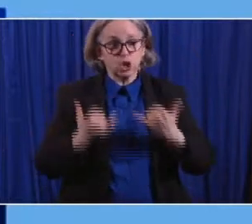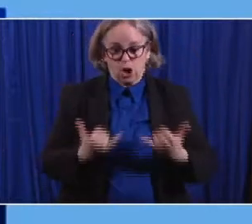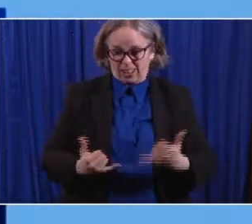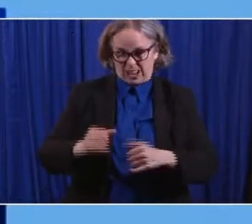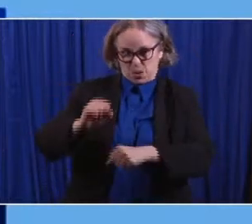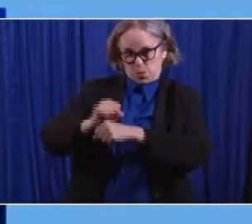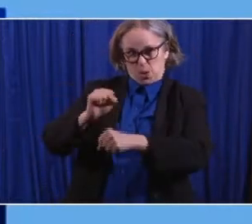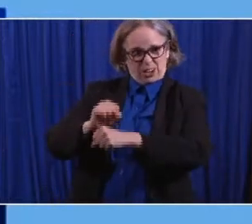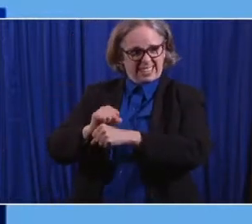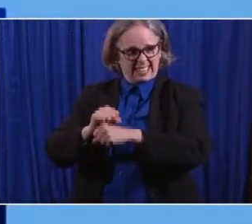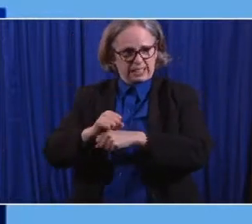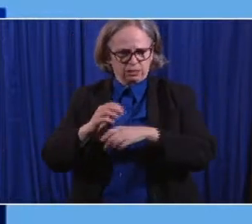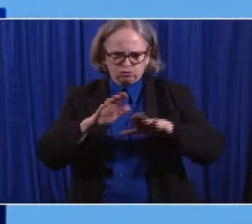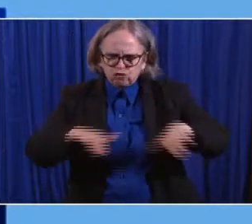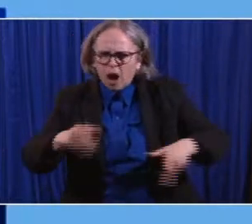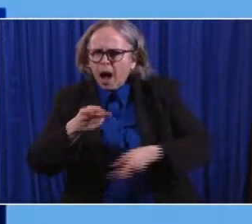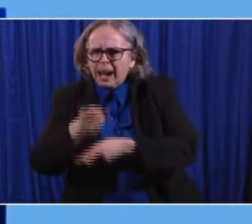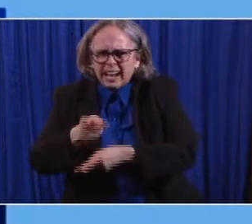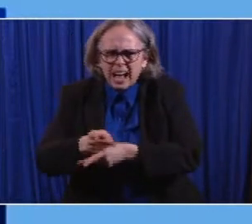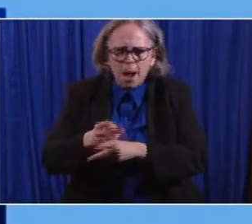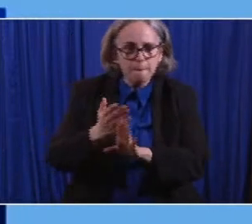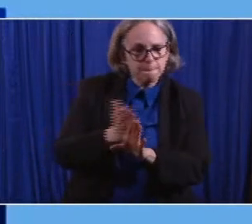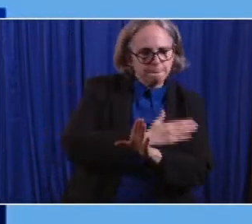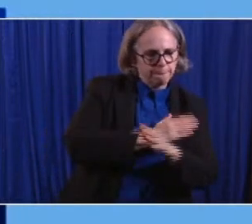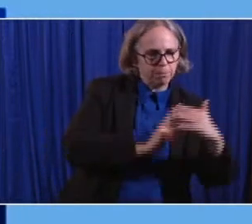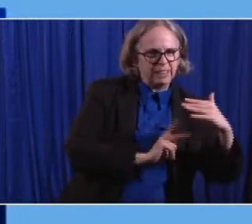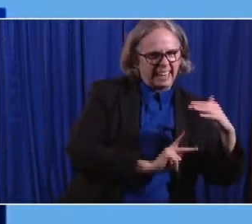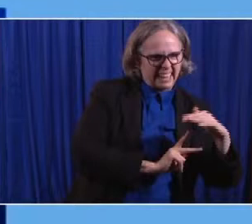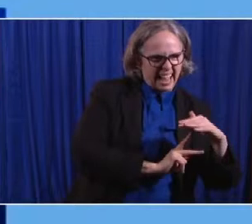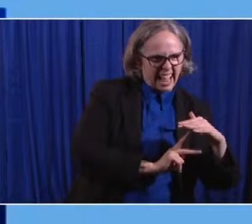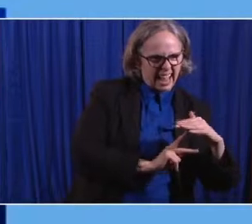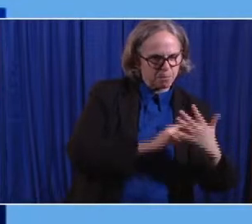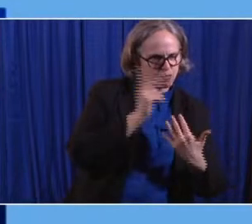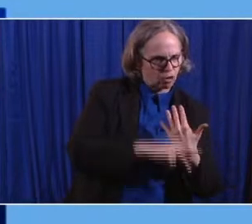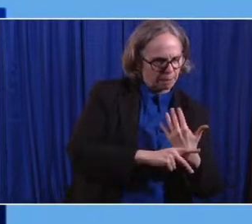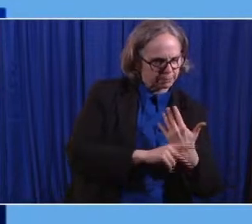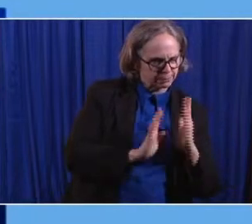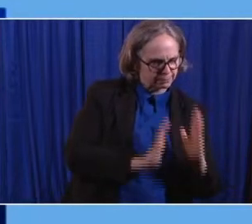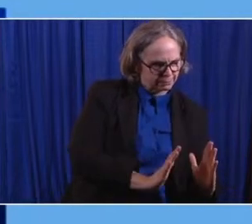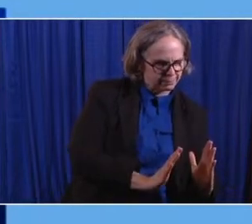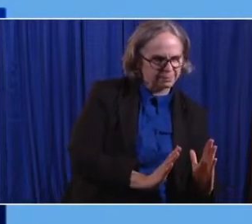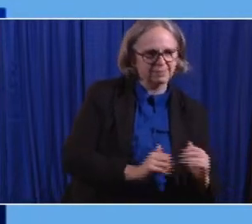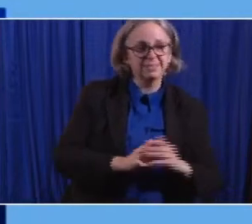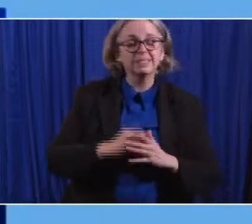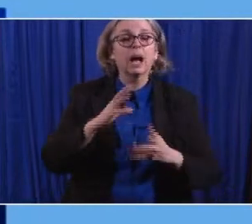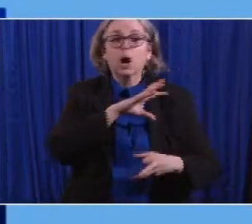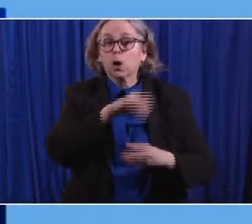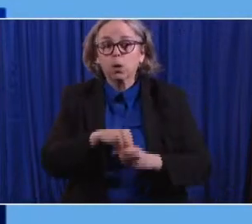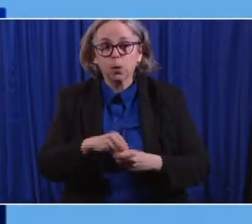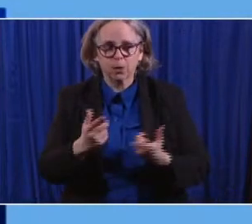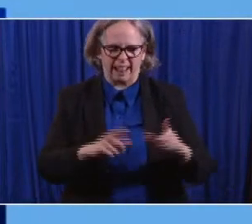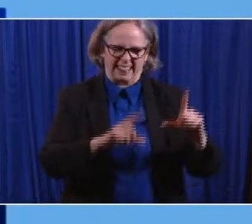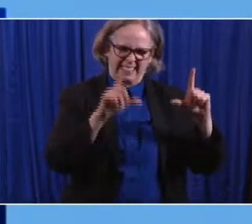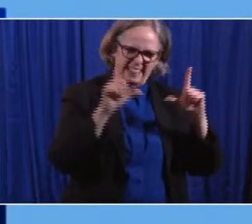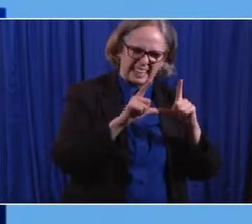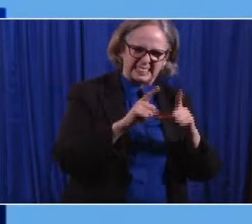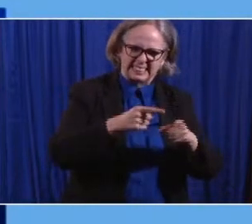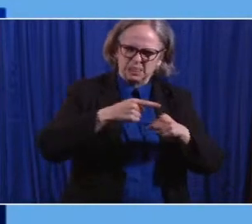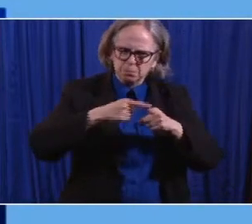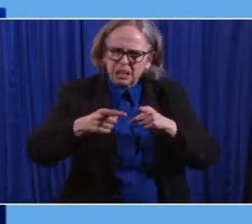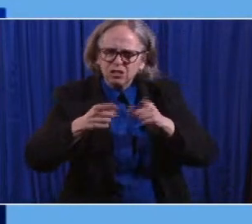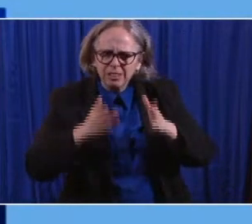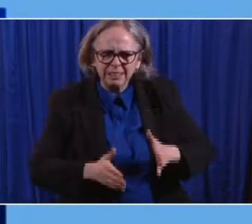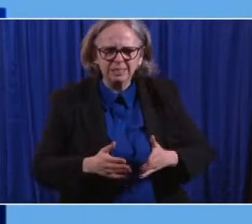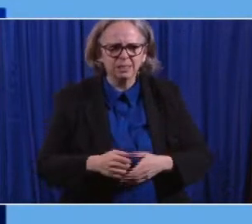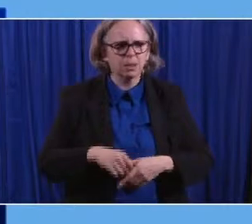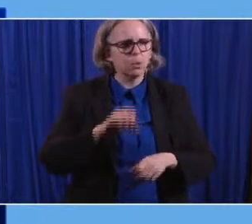pre-kindergarten programs. This will also include licensing specialists employed by the Ohio Department of Jobs and Family Services or